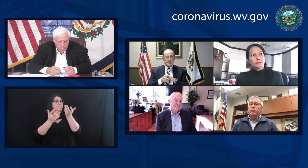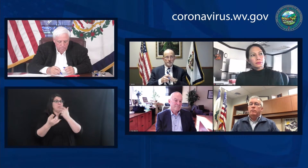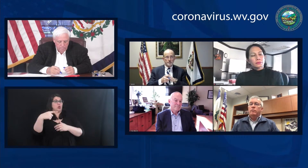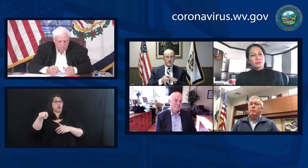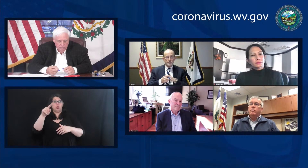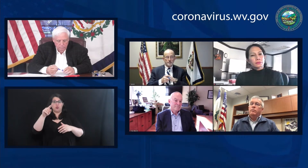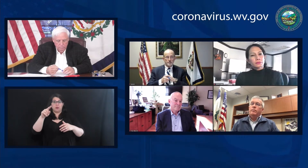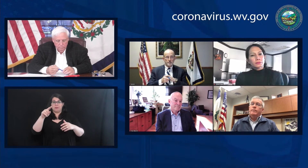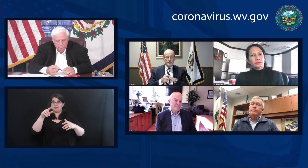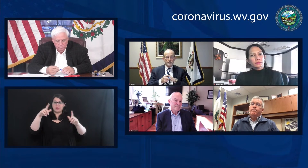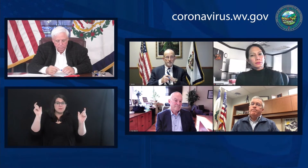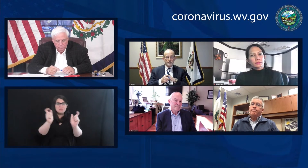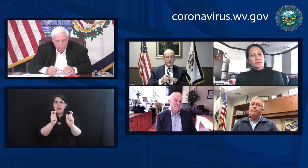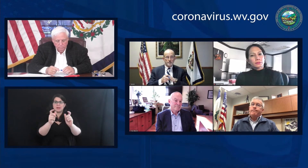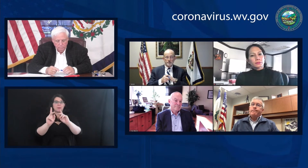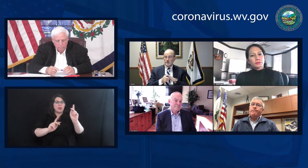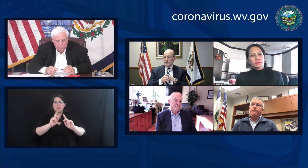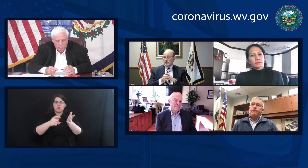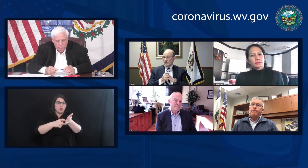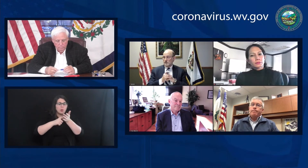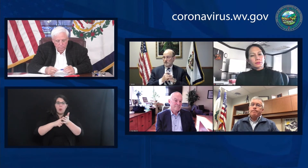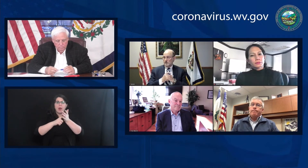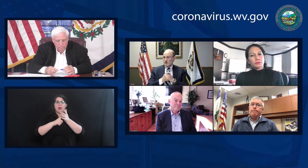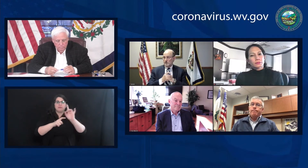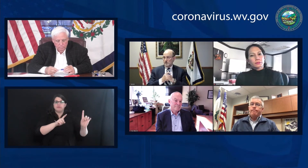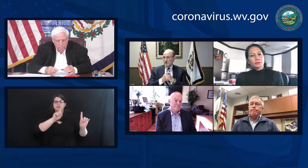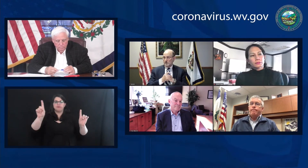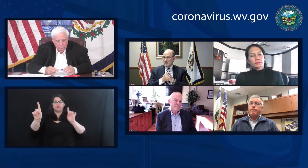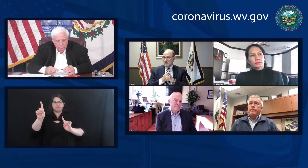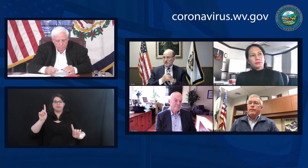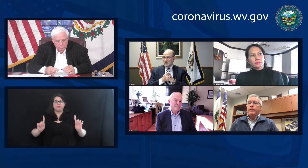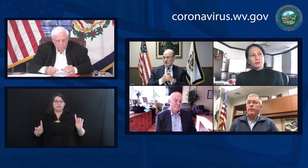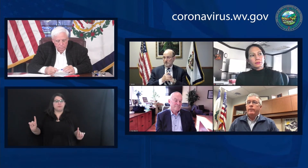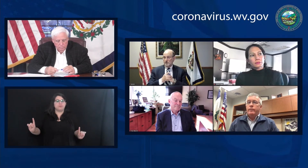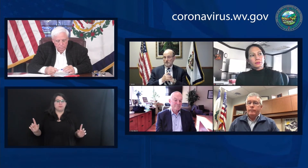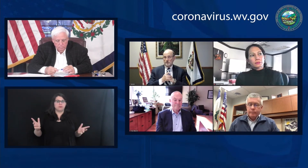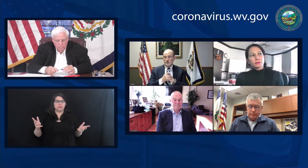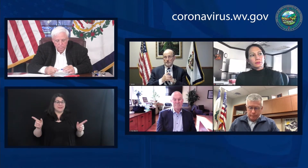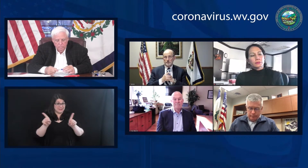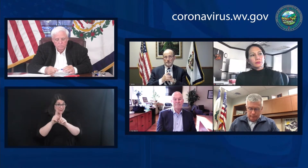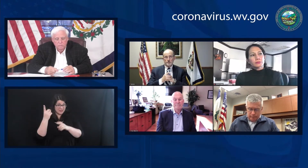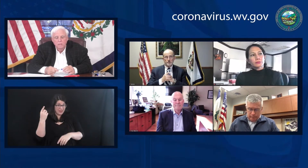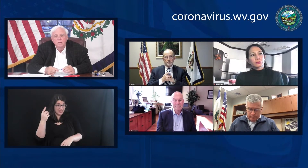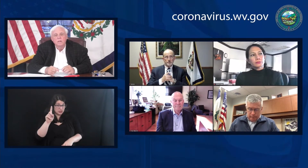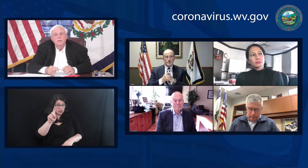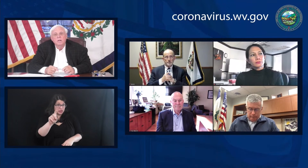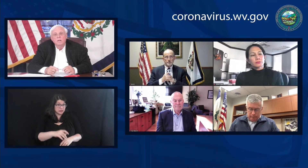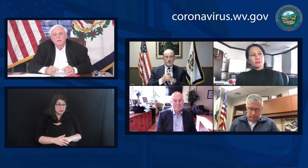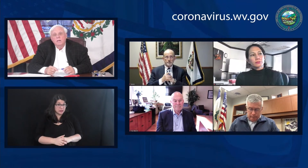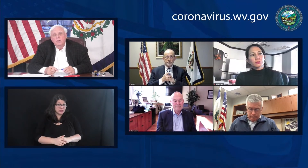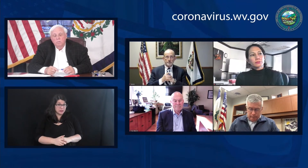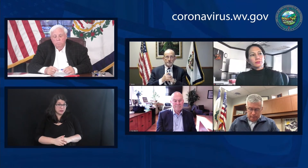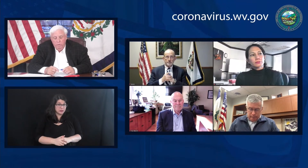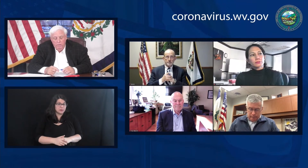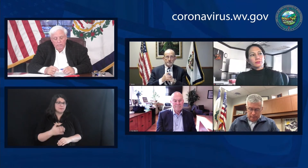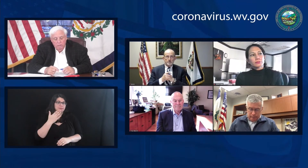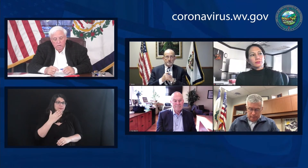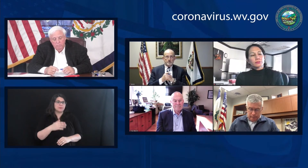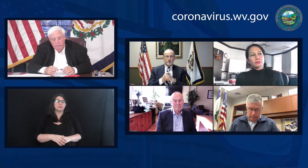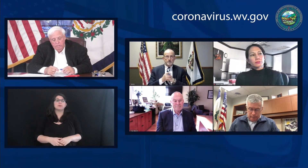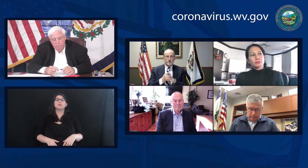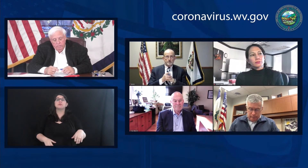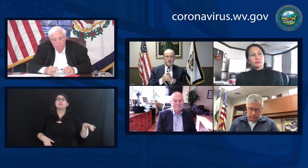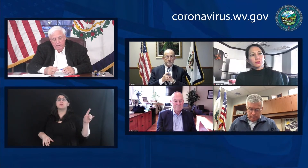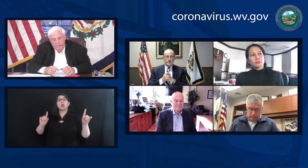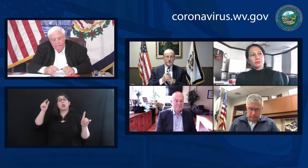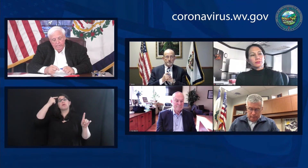size, requiring social distancing, and the things that we went through last year? Thank you. Paul, I'll